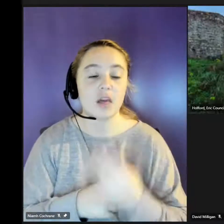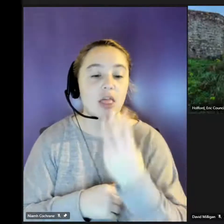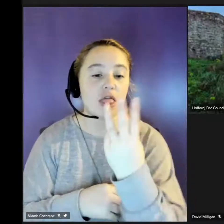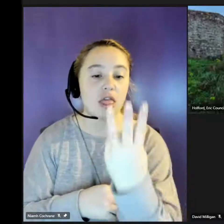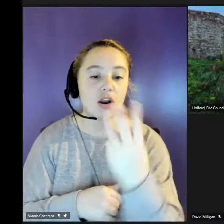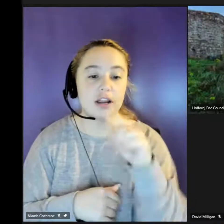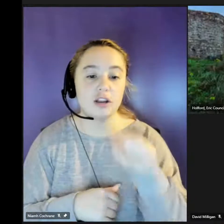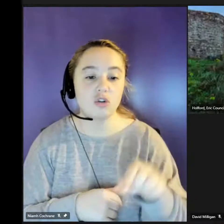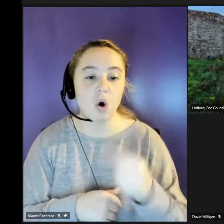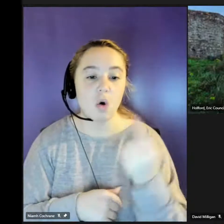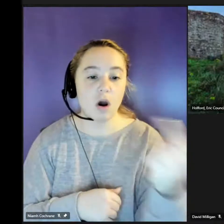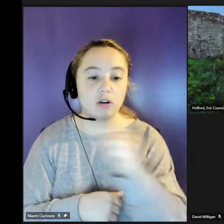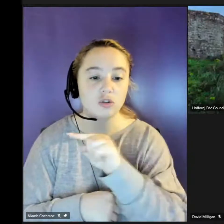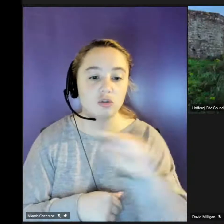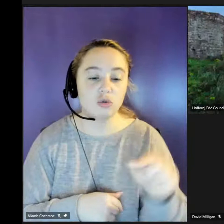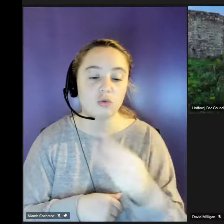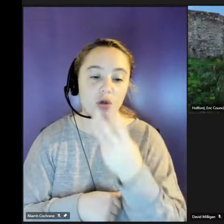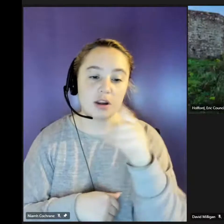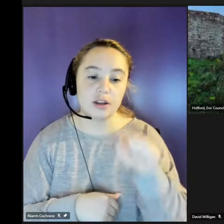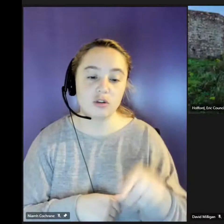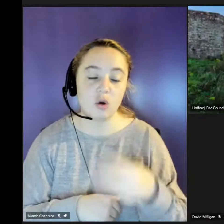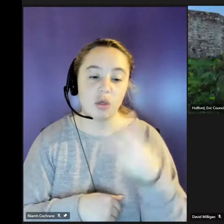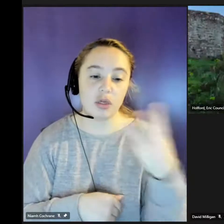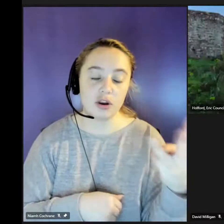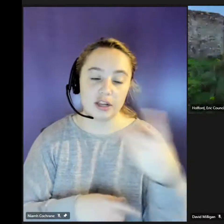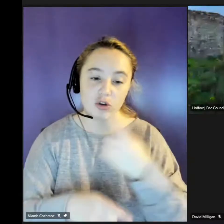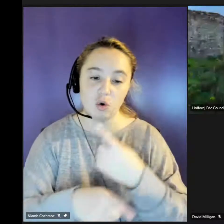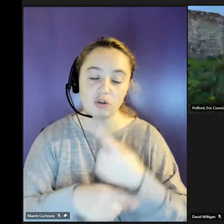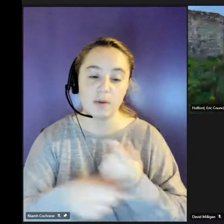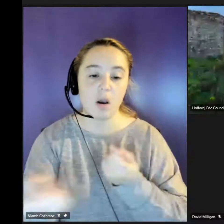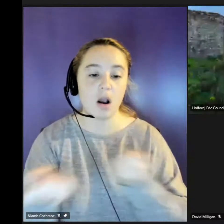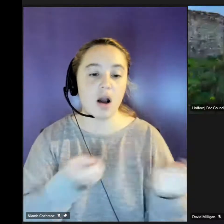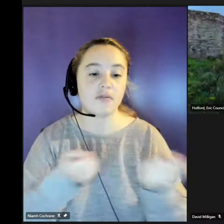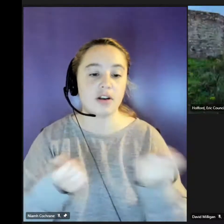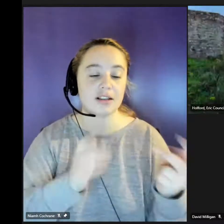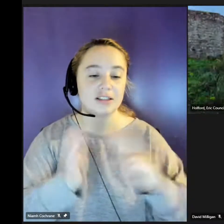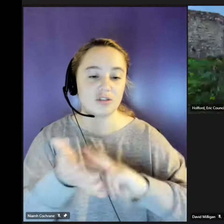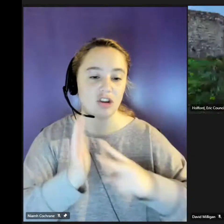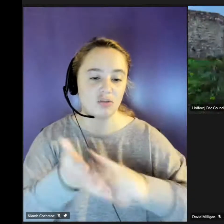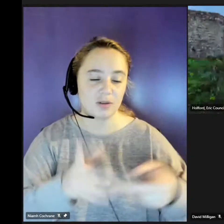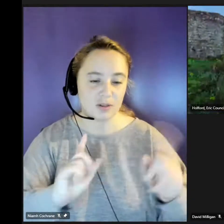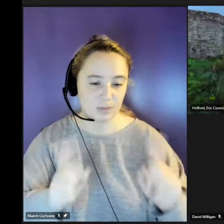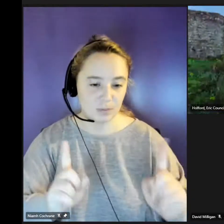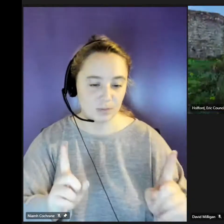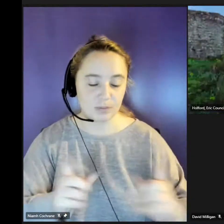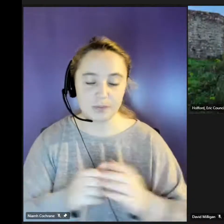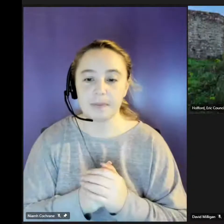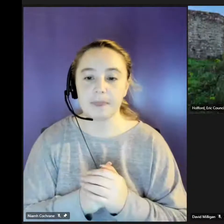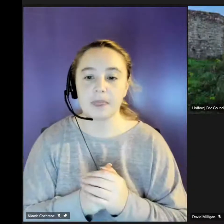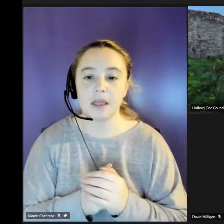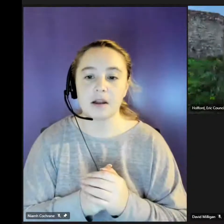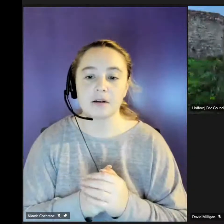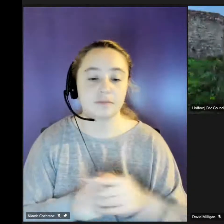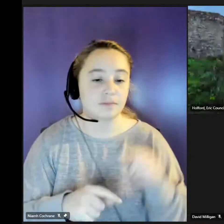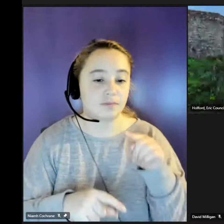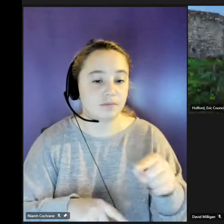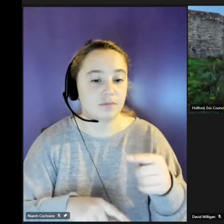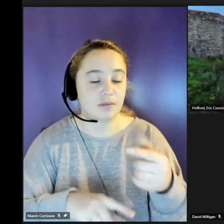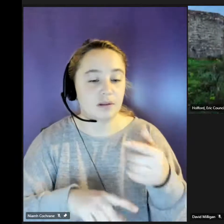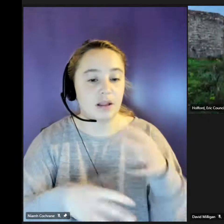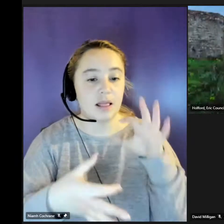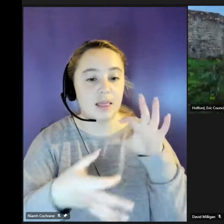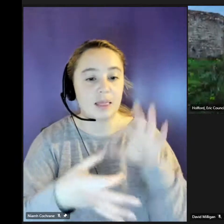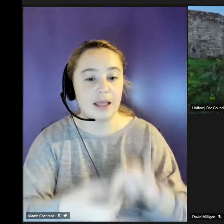to 3.3 really sets out what the governance arrangements are. And these are based on the SIPFA